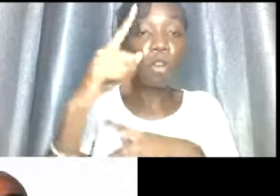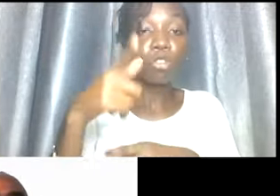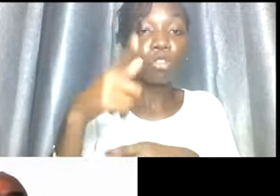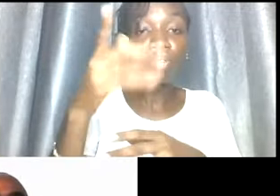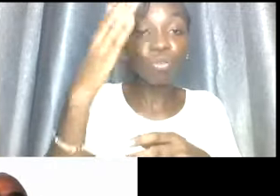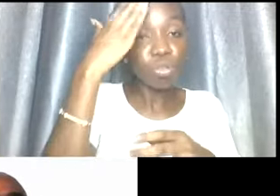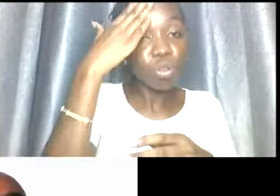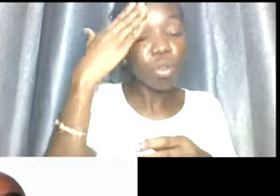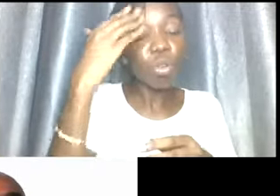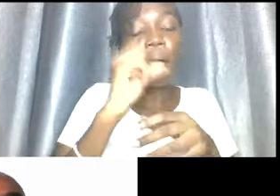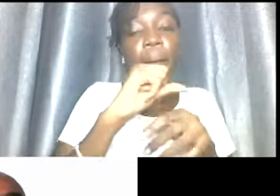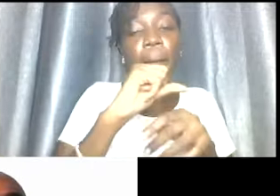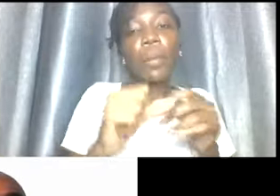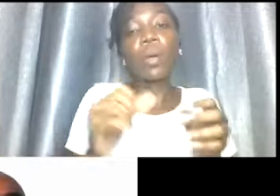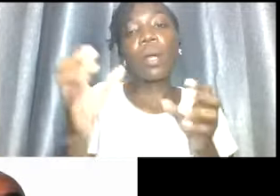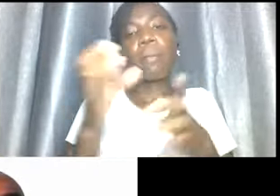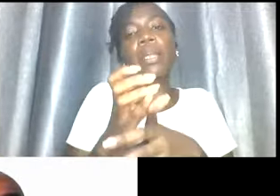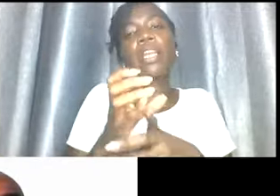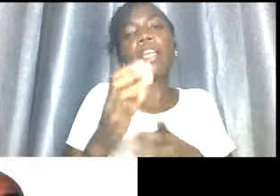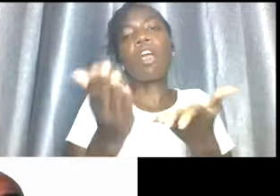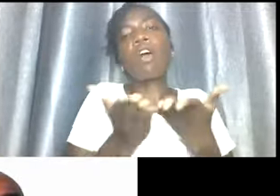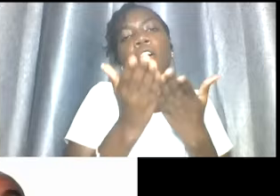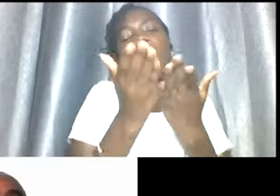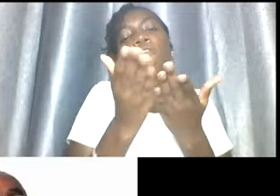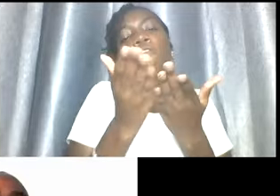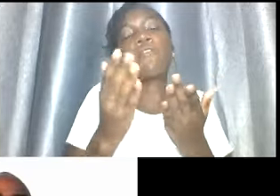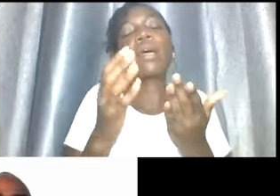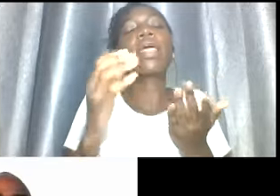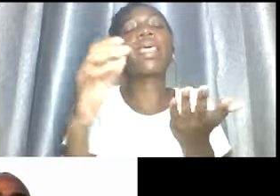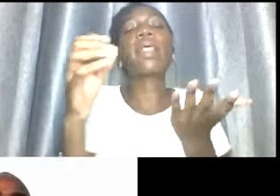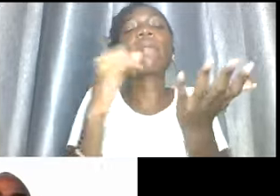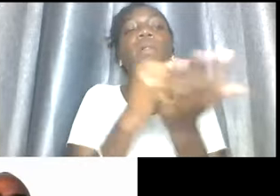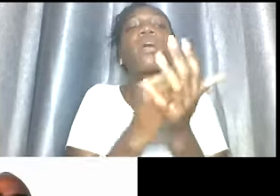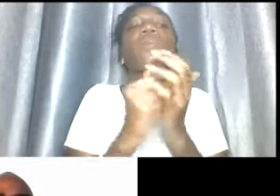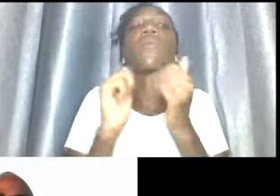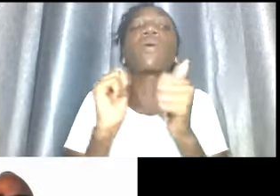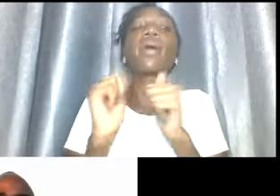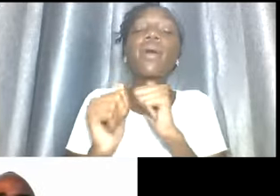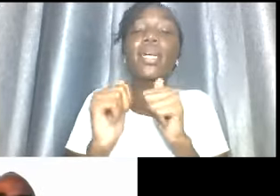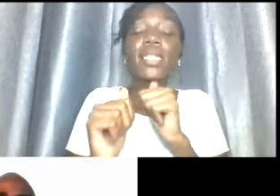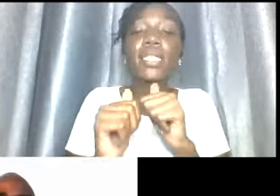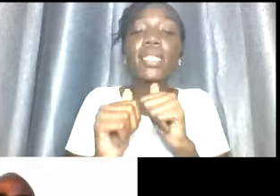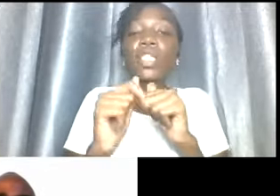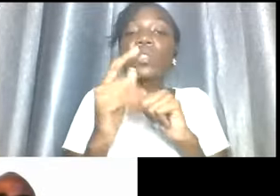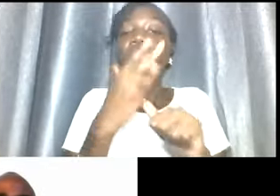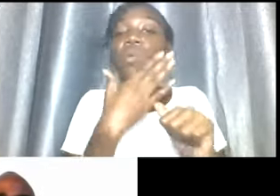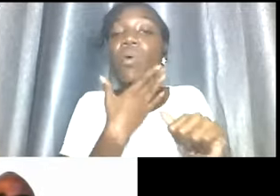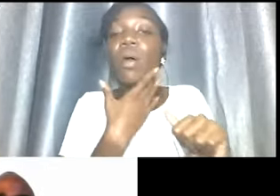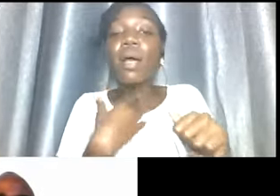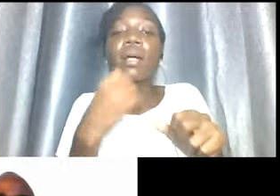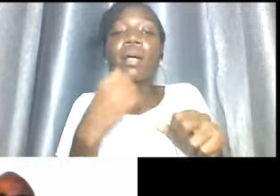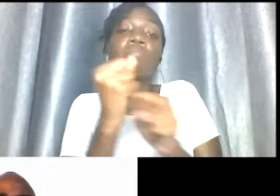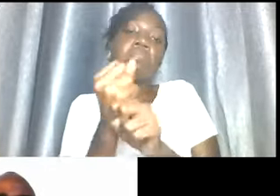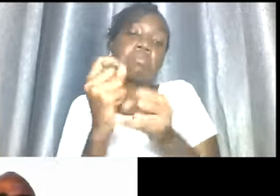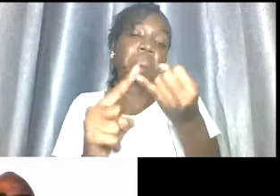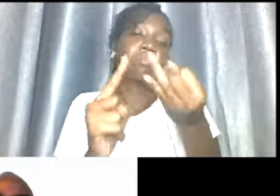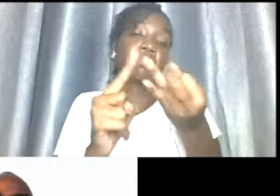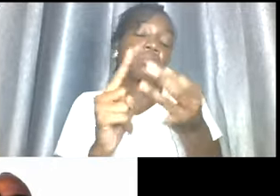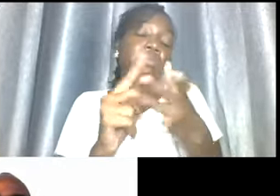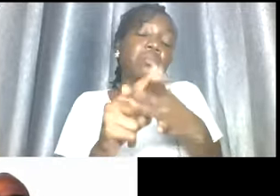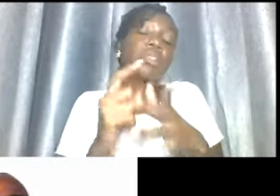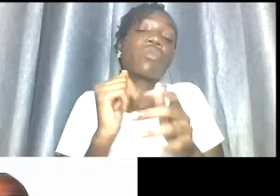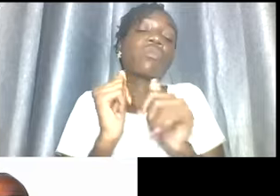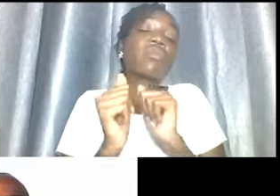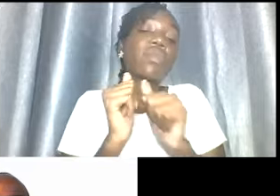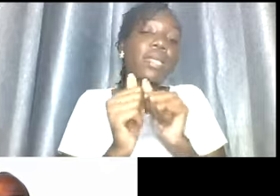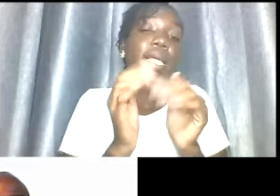to offer to employees or partners, however you want to coin that. And that's